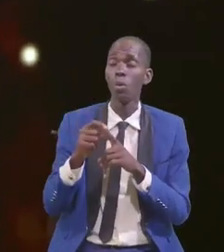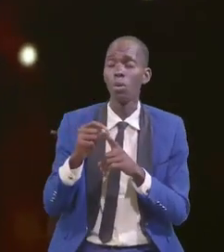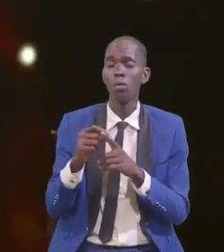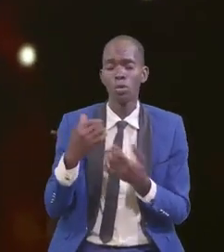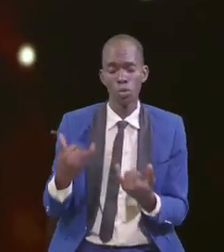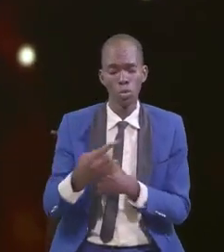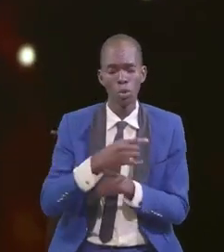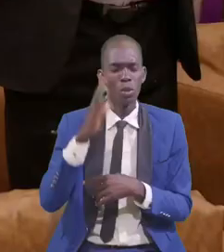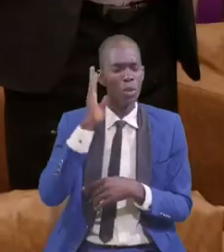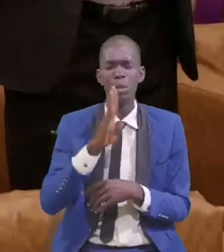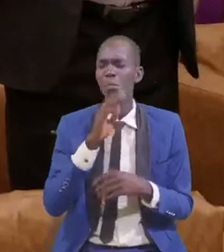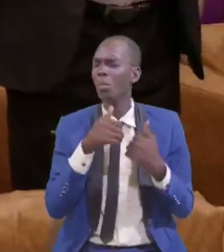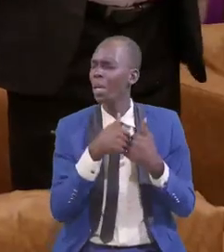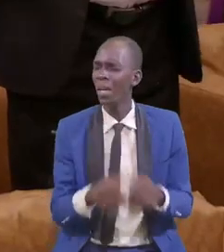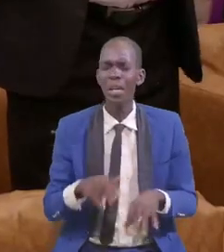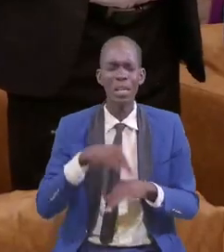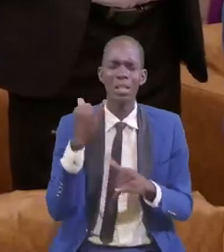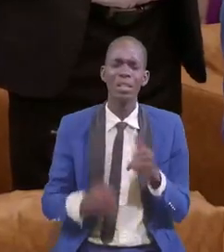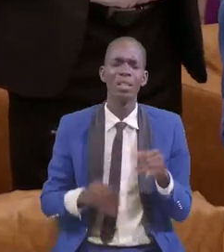lost eventually.